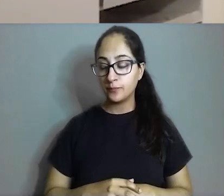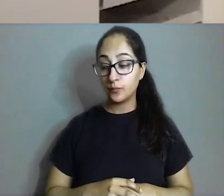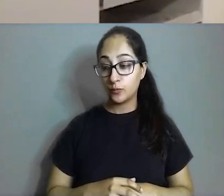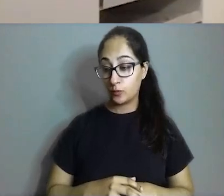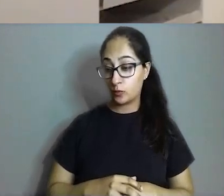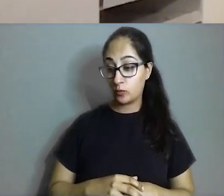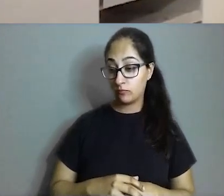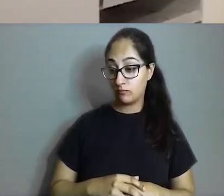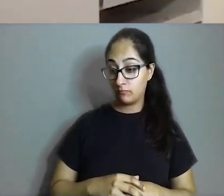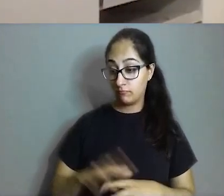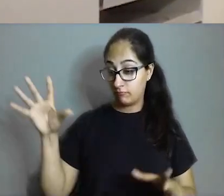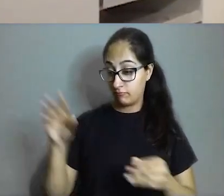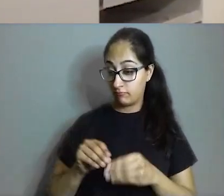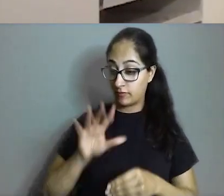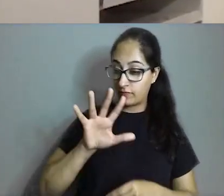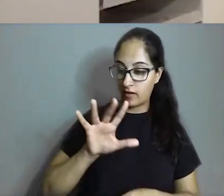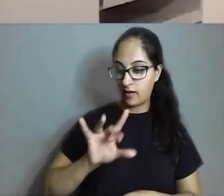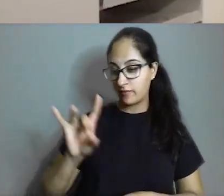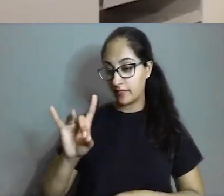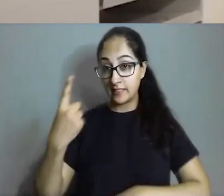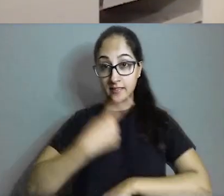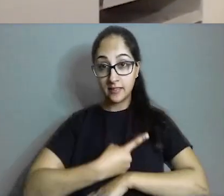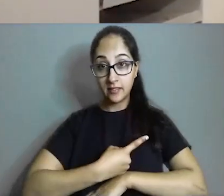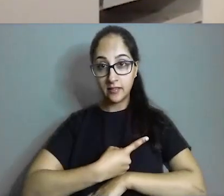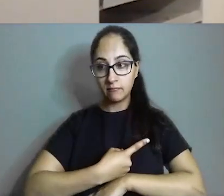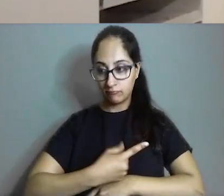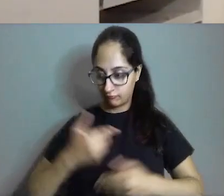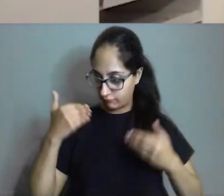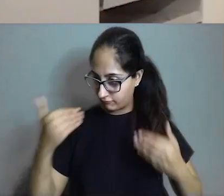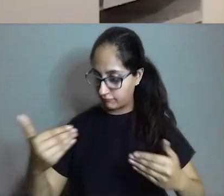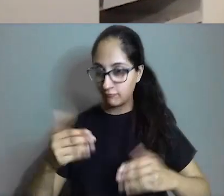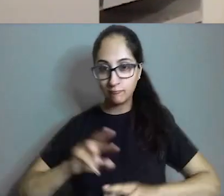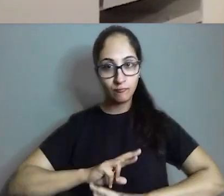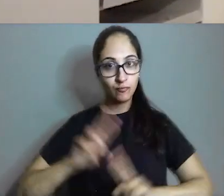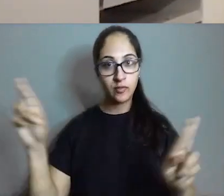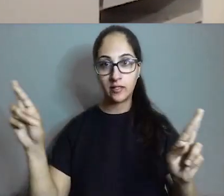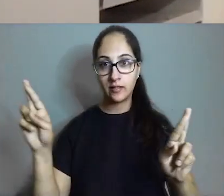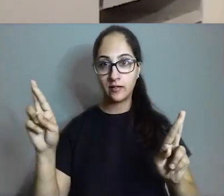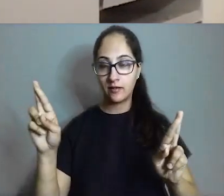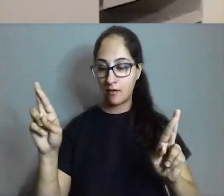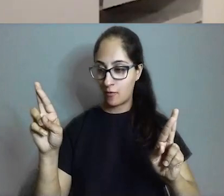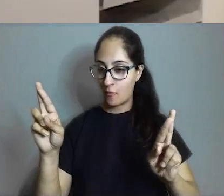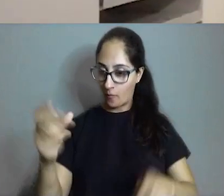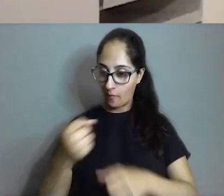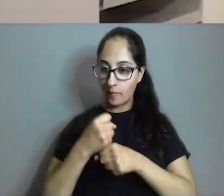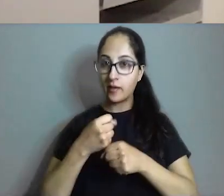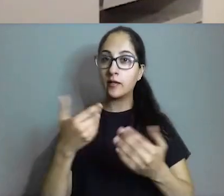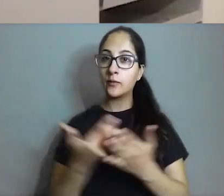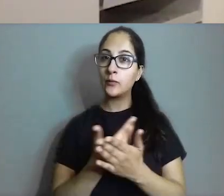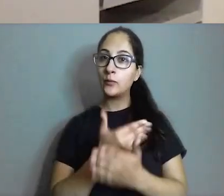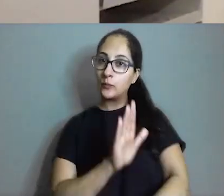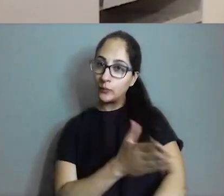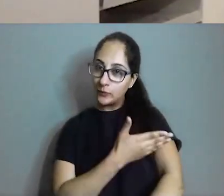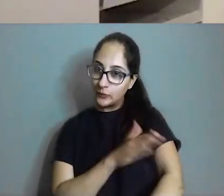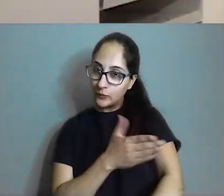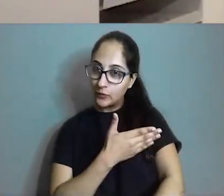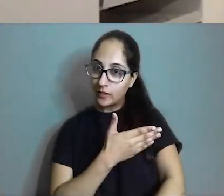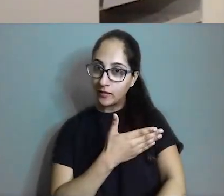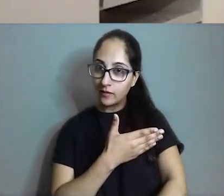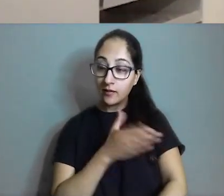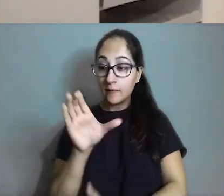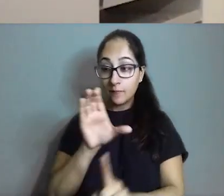know, I think it was between 5 and 8 days, came up with a piece that